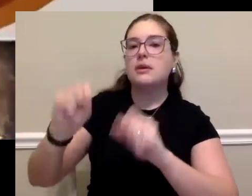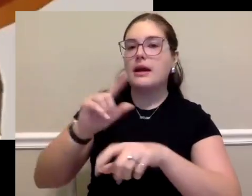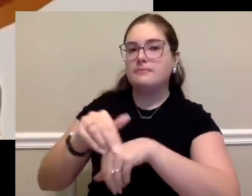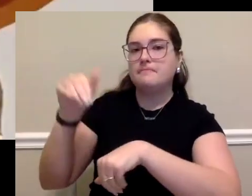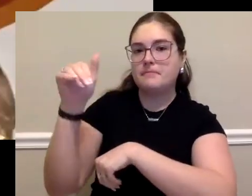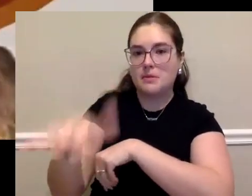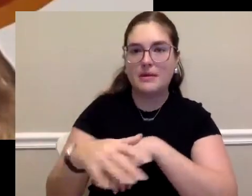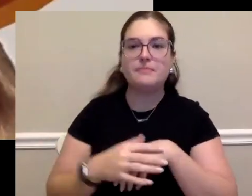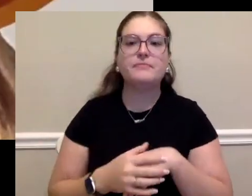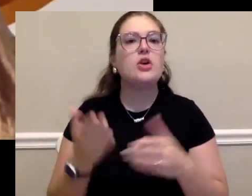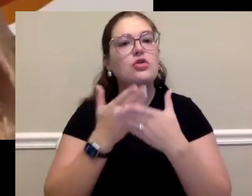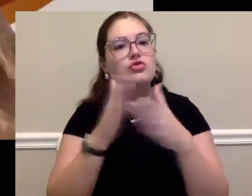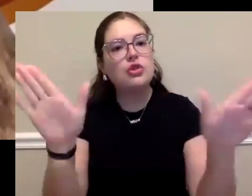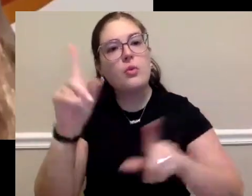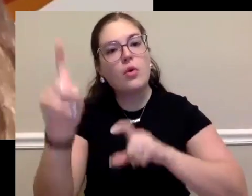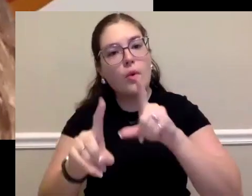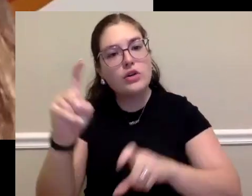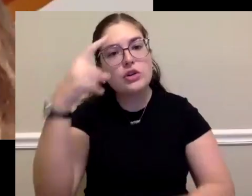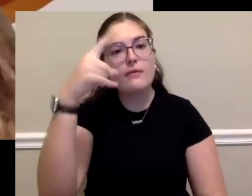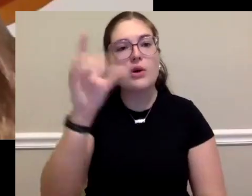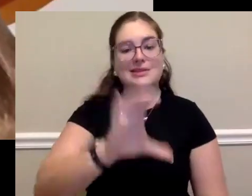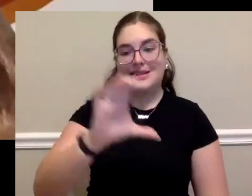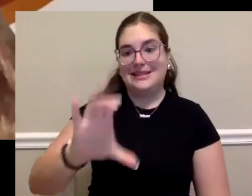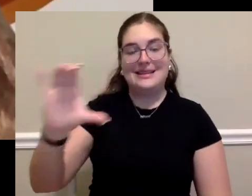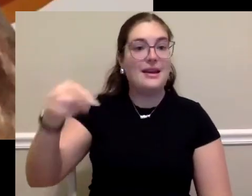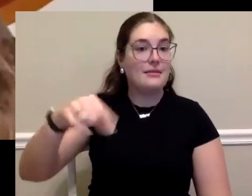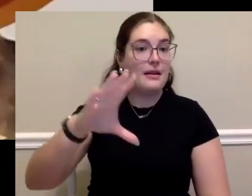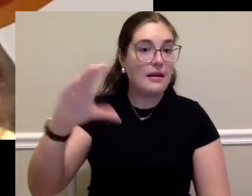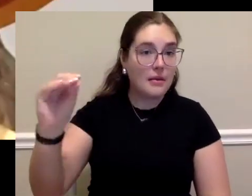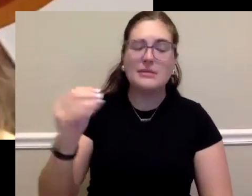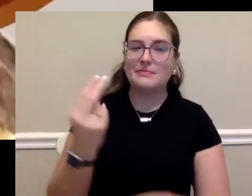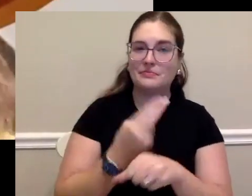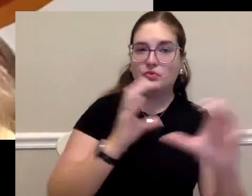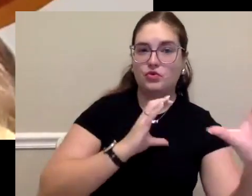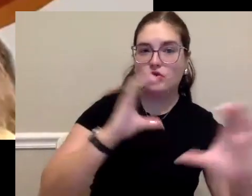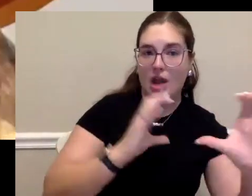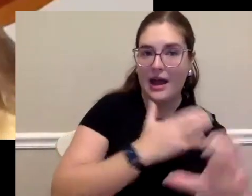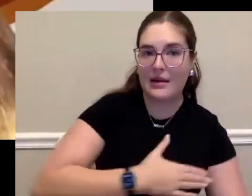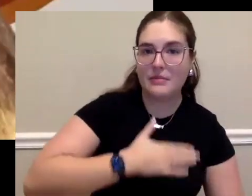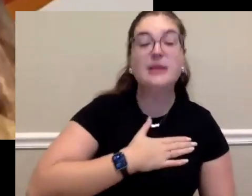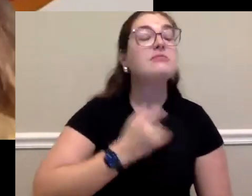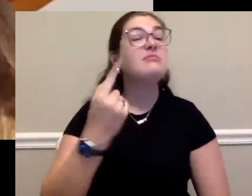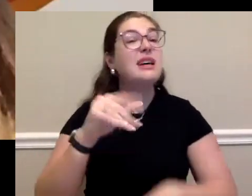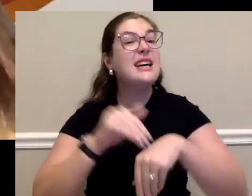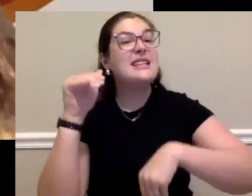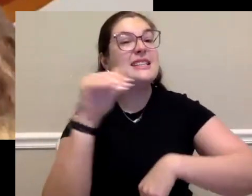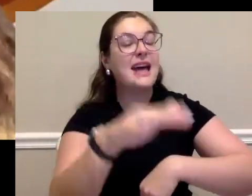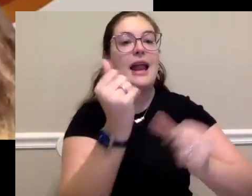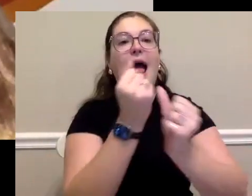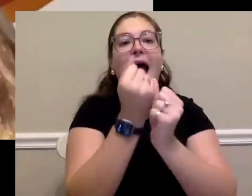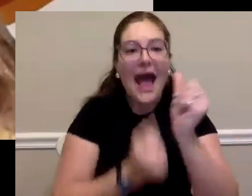for CCC, feel free to use the chat and make sure it is set to everyone if you would like for